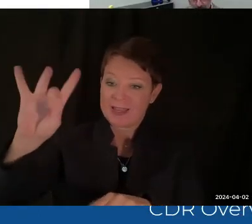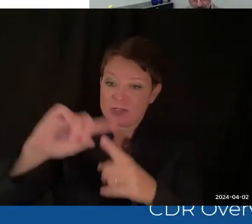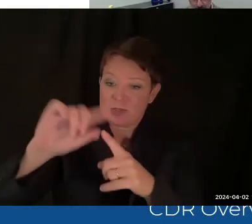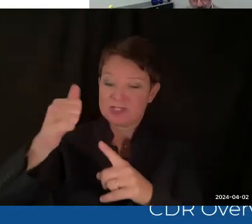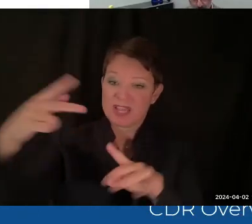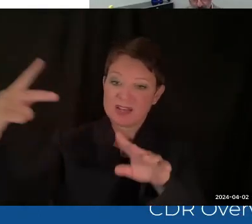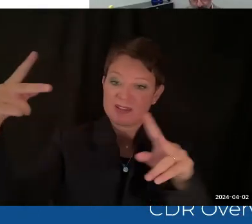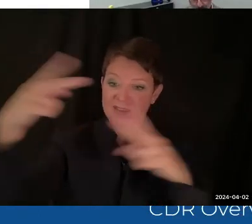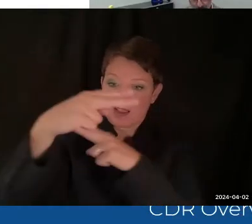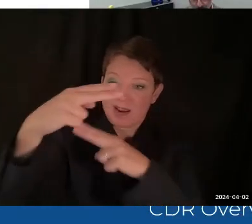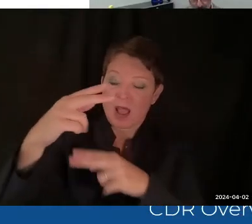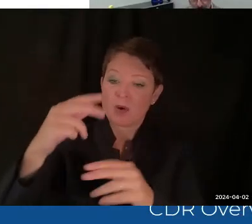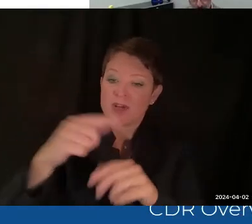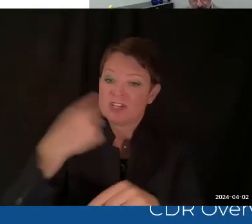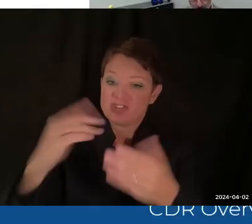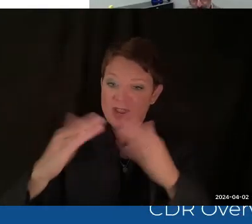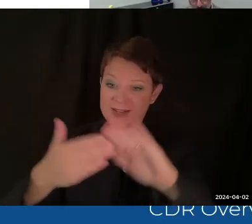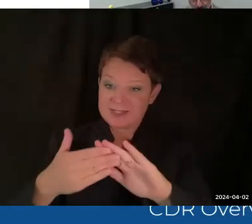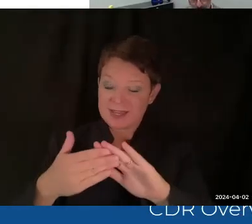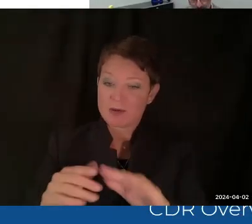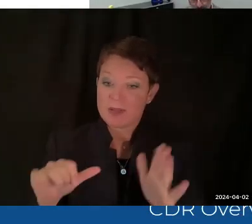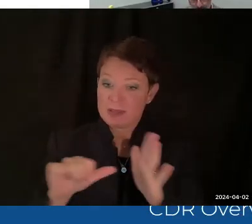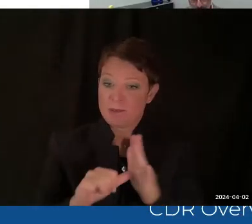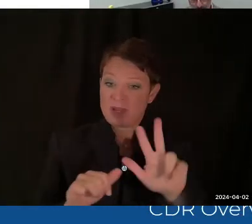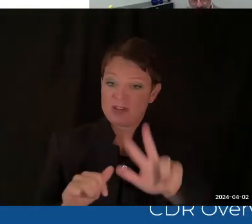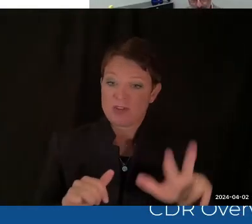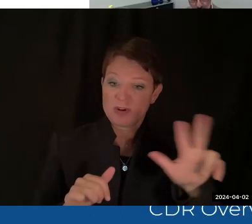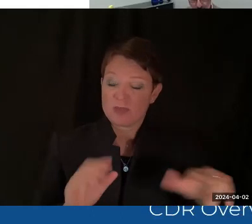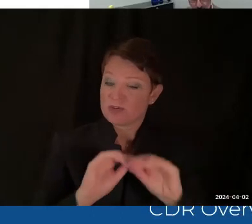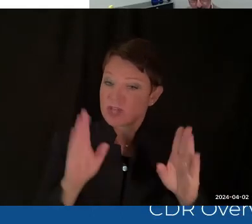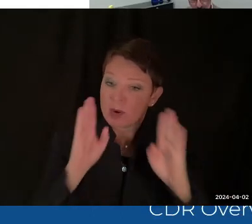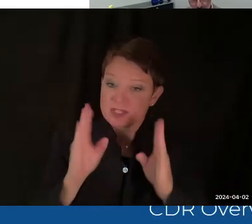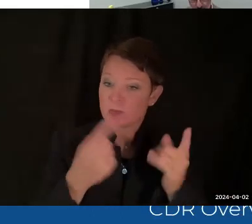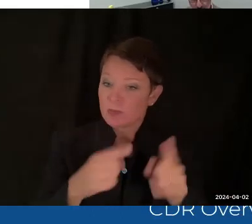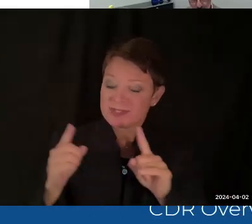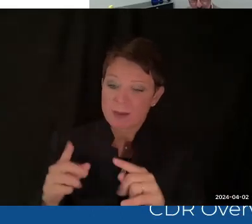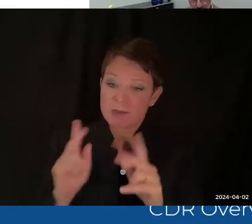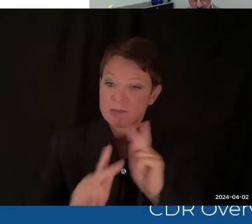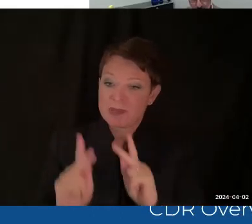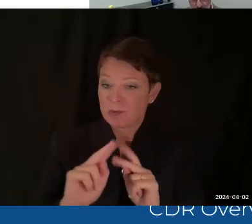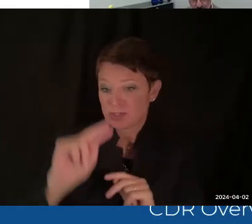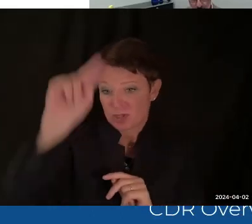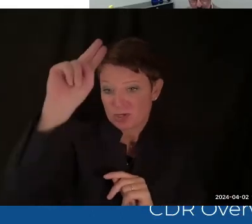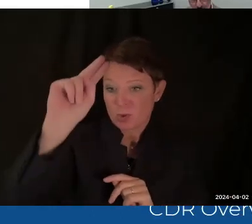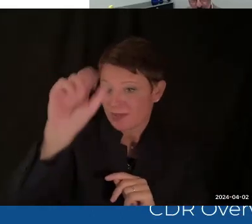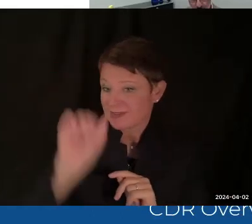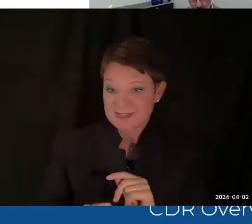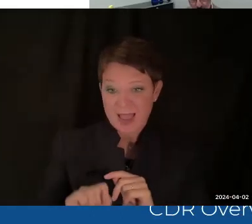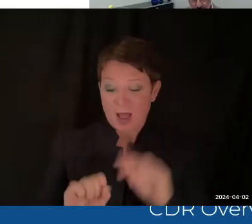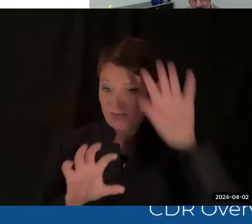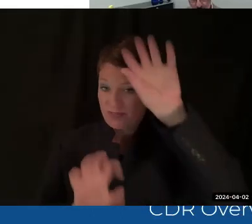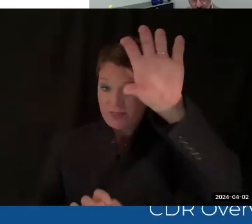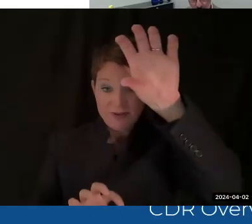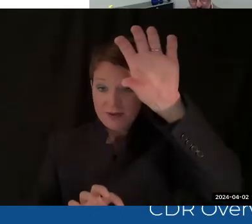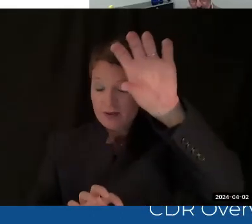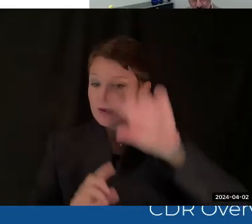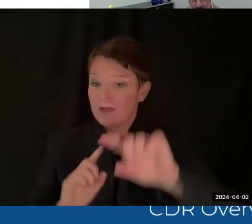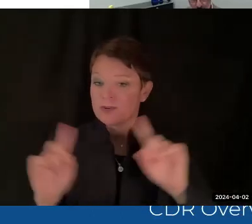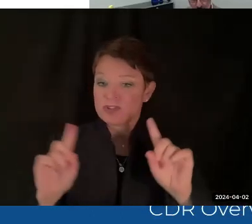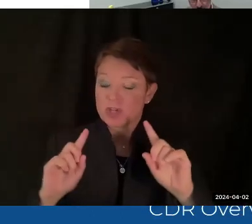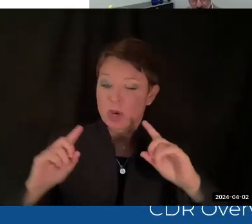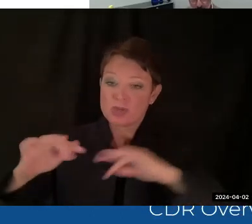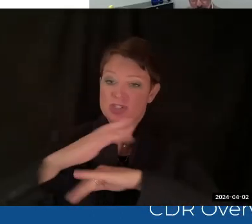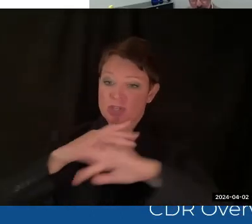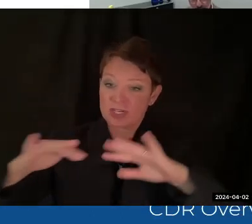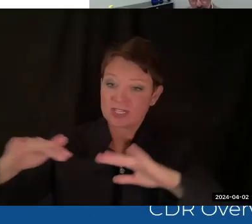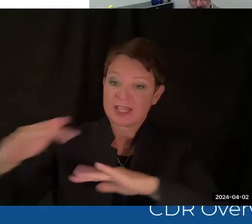of Chinatown. On page 33, there's no attention to what's happening with people to the north or to the south for that matter. There's no circulation